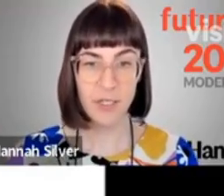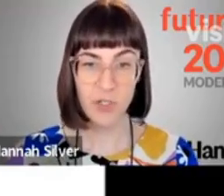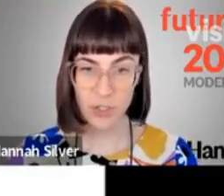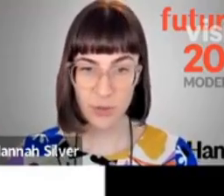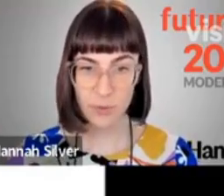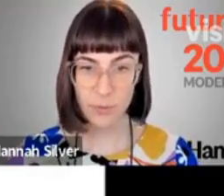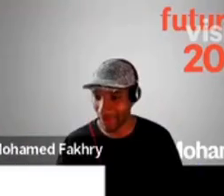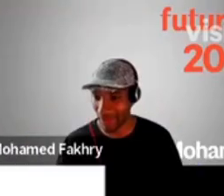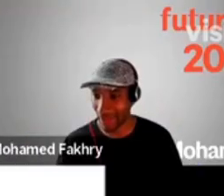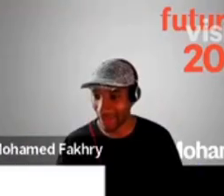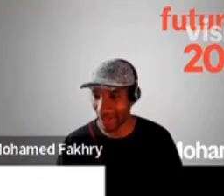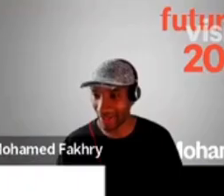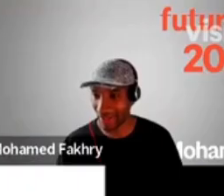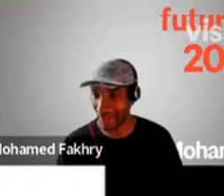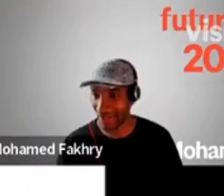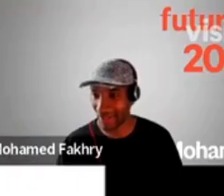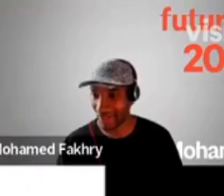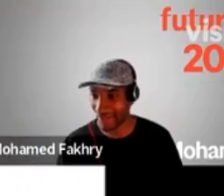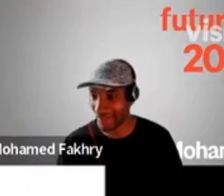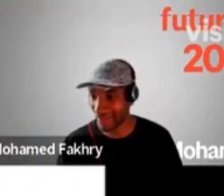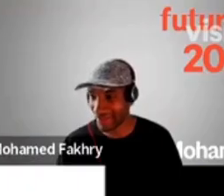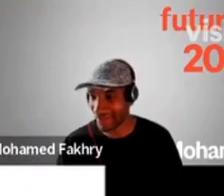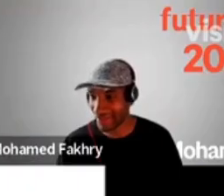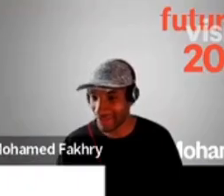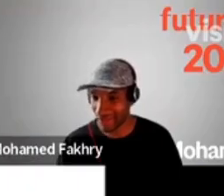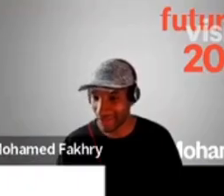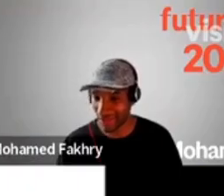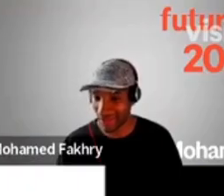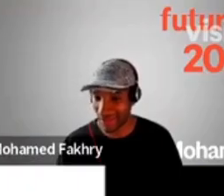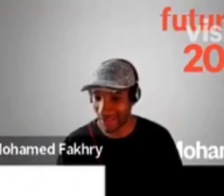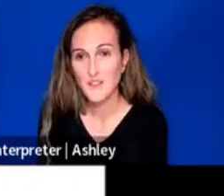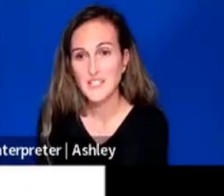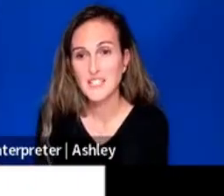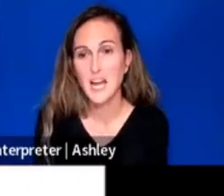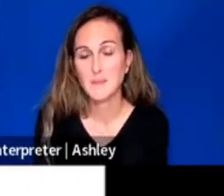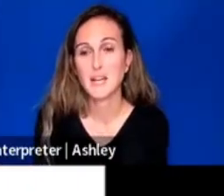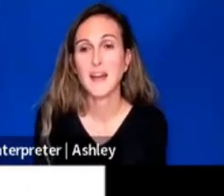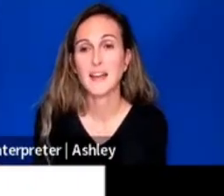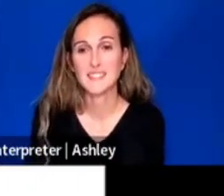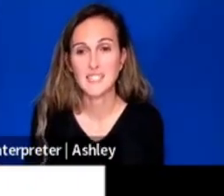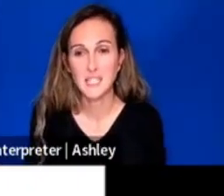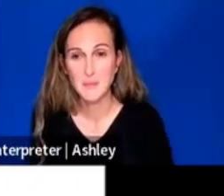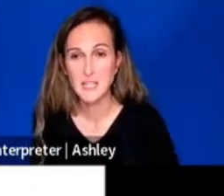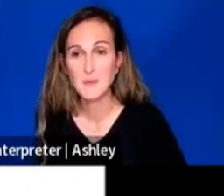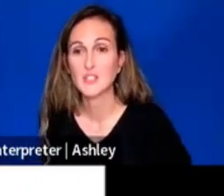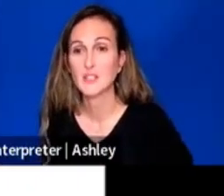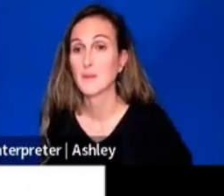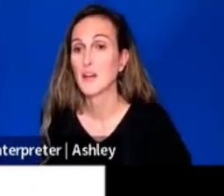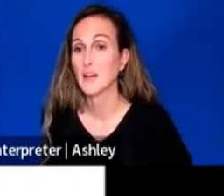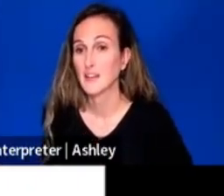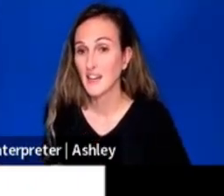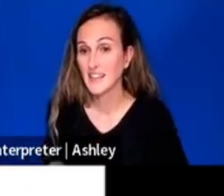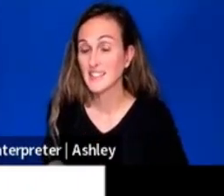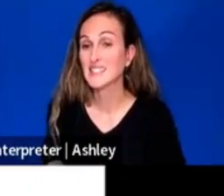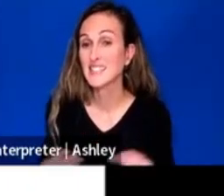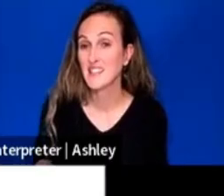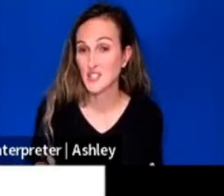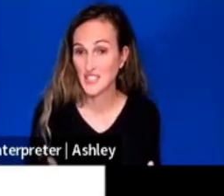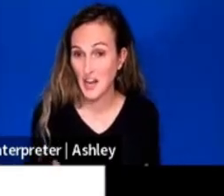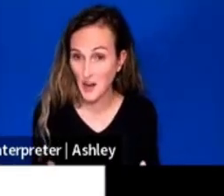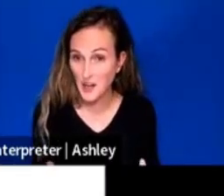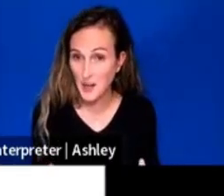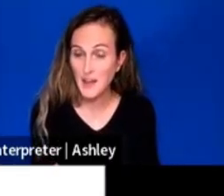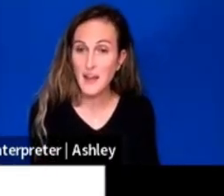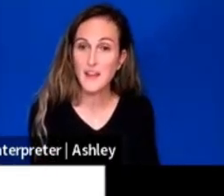there an issue with— Add something else as well? Yeah. Oftentimes I might see people, I can see that